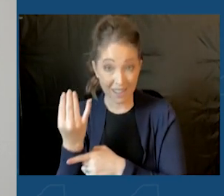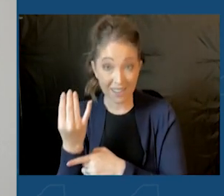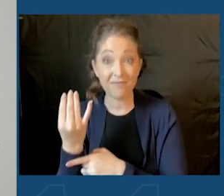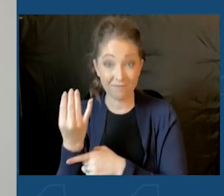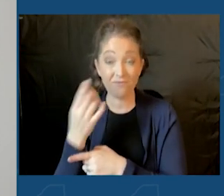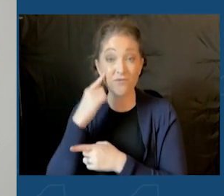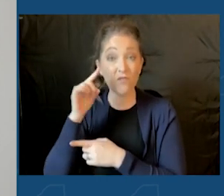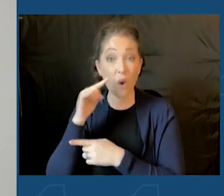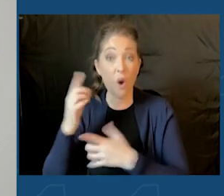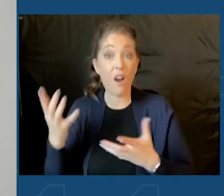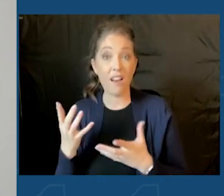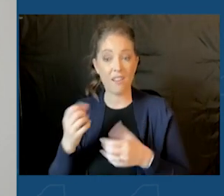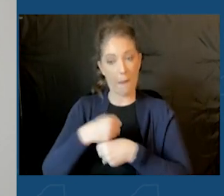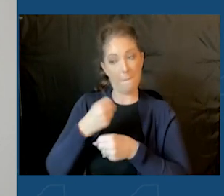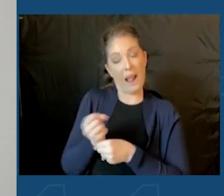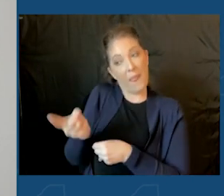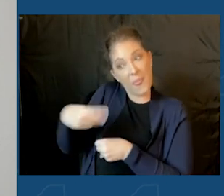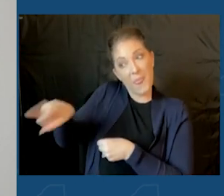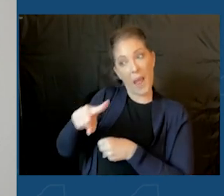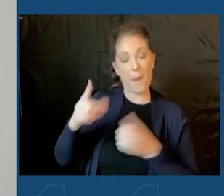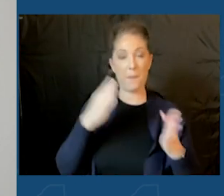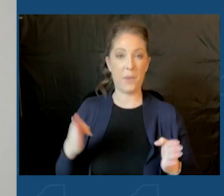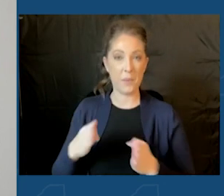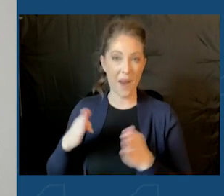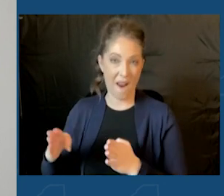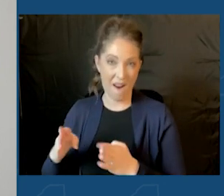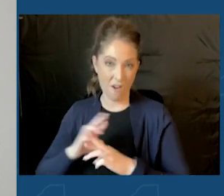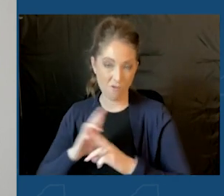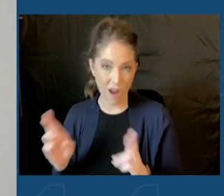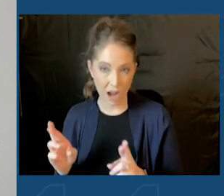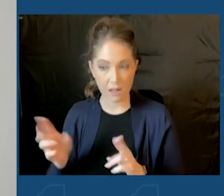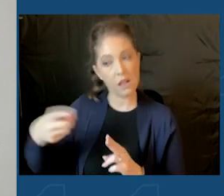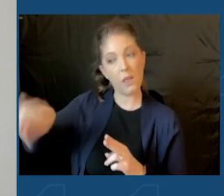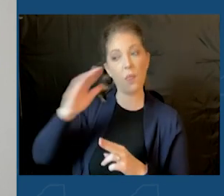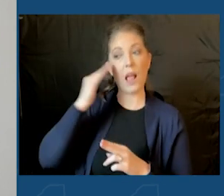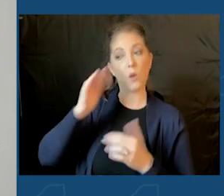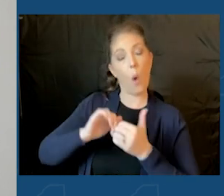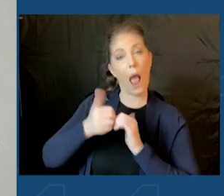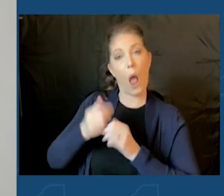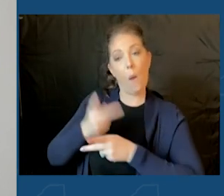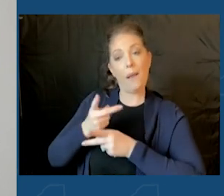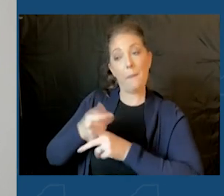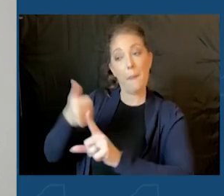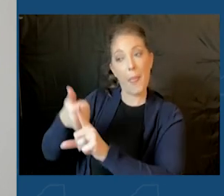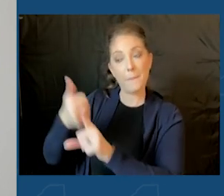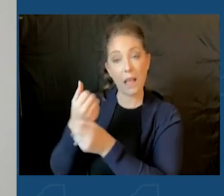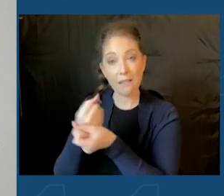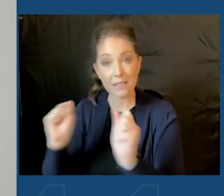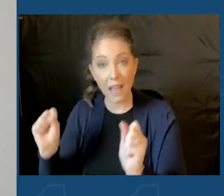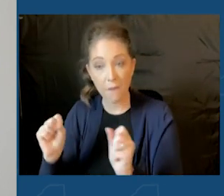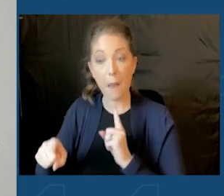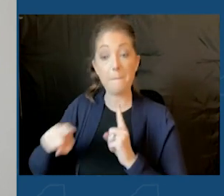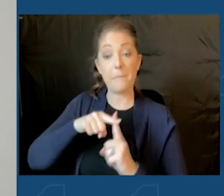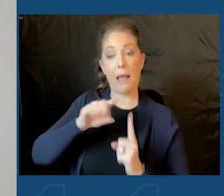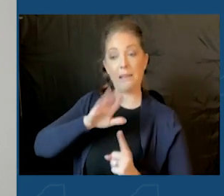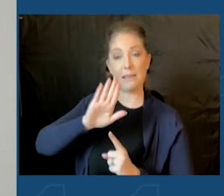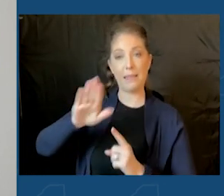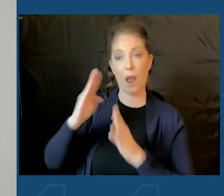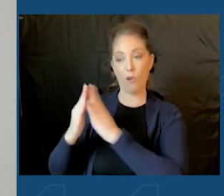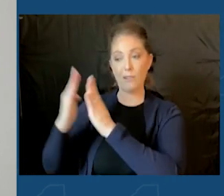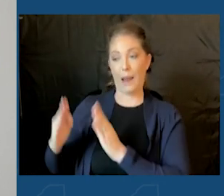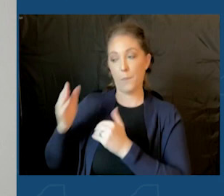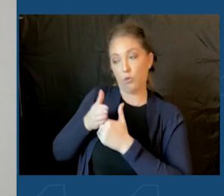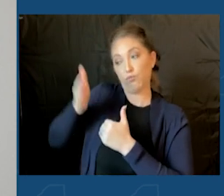to make them more prepared so that they know not only how to keep themselves safe in a disaster, but how to keep their neighbors and their family